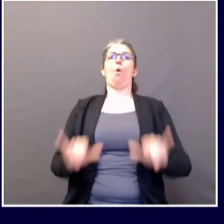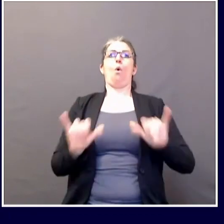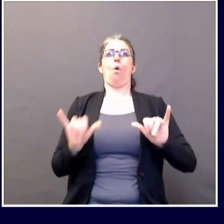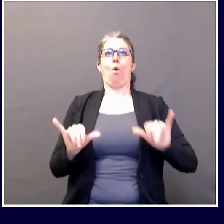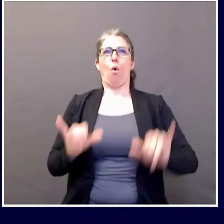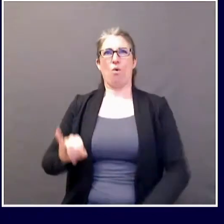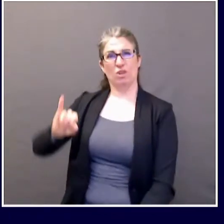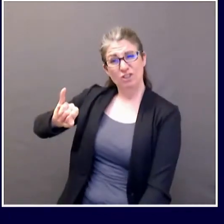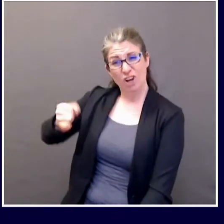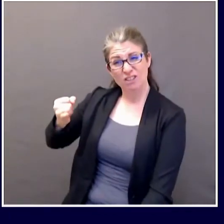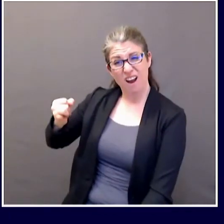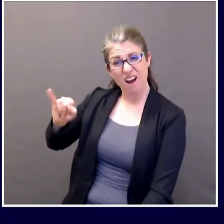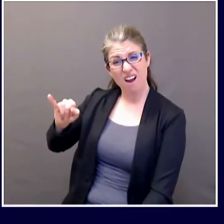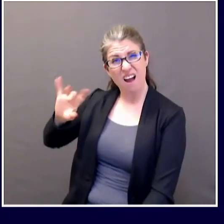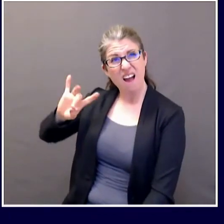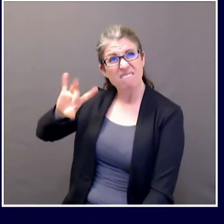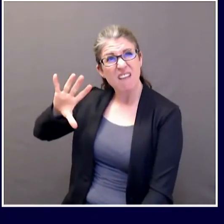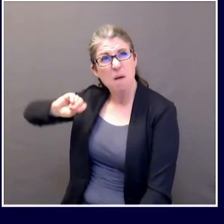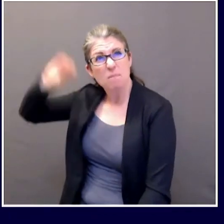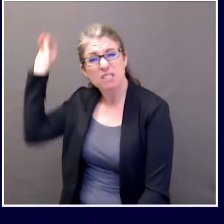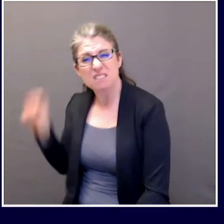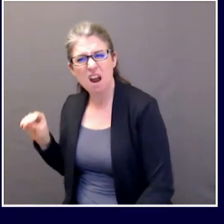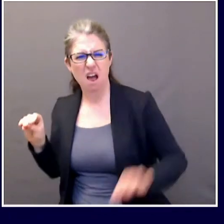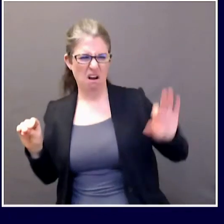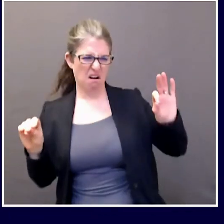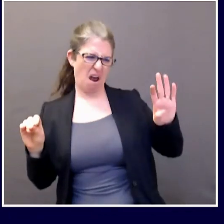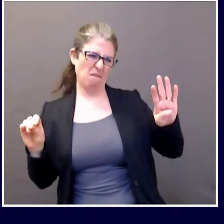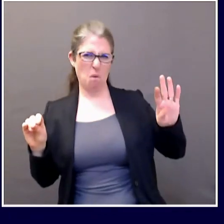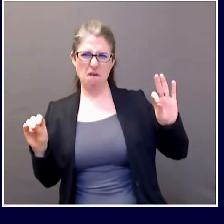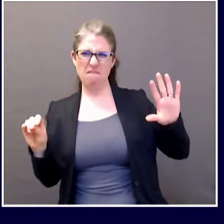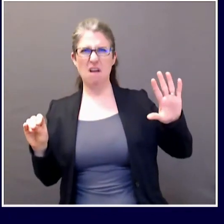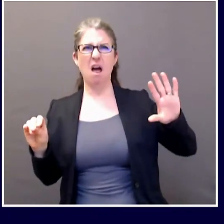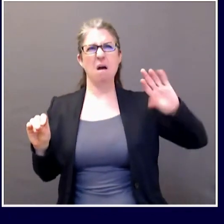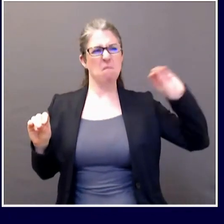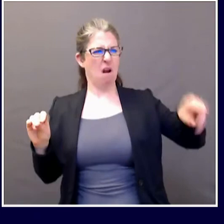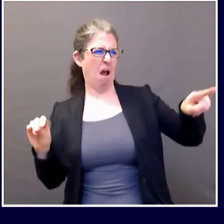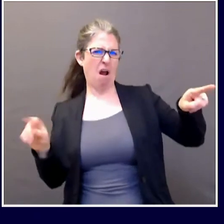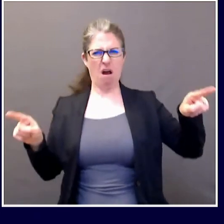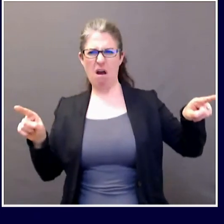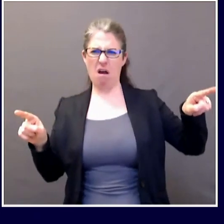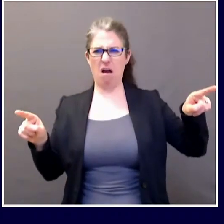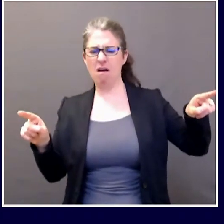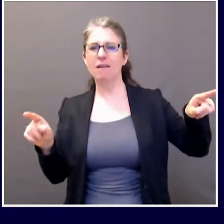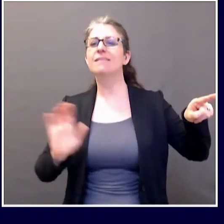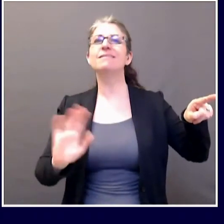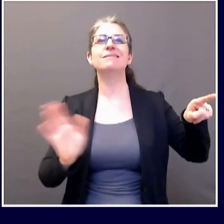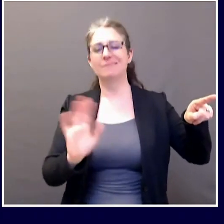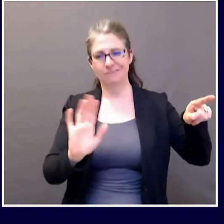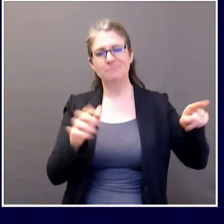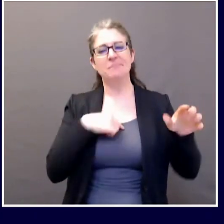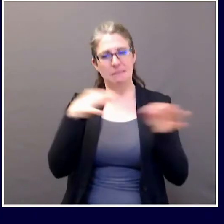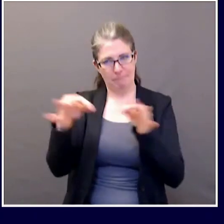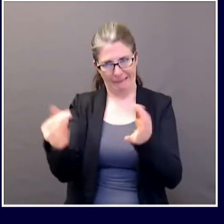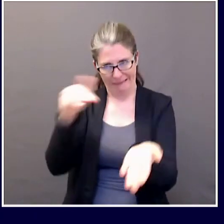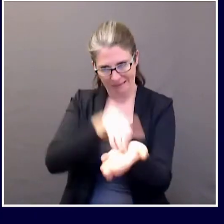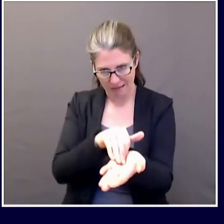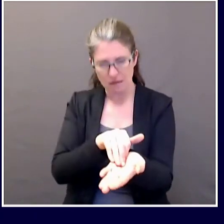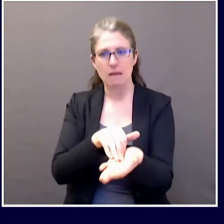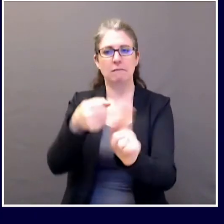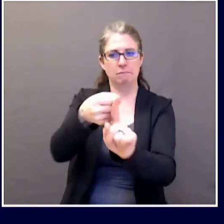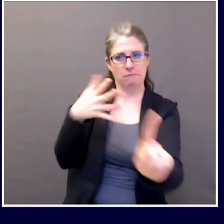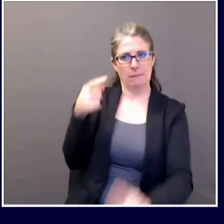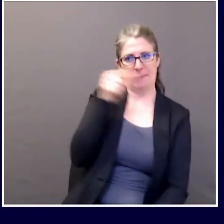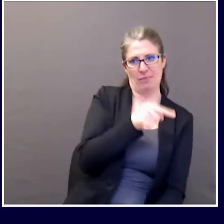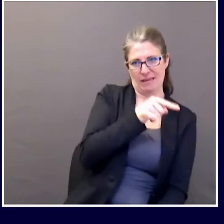numbers. Well, there's a couple of things going on. The first is that in these different trials, there were different